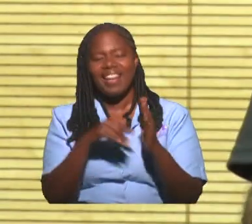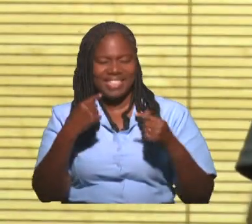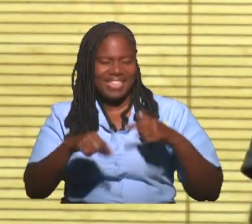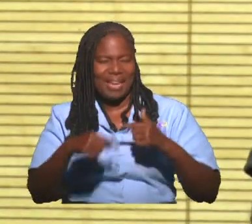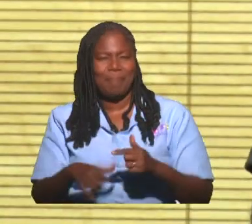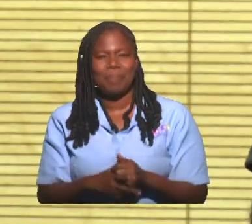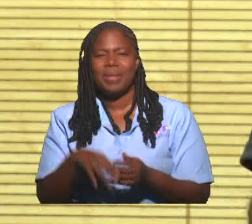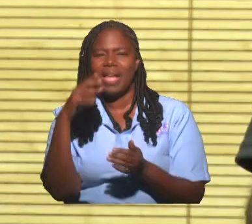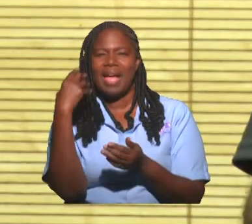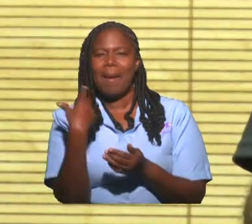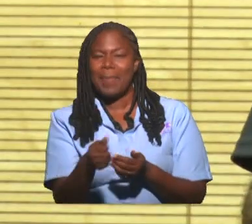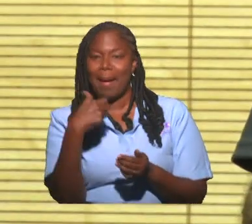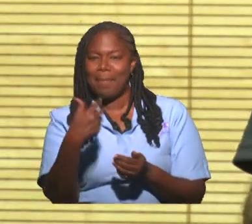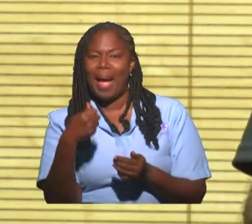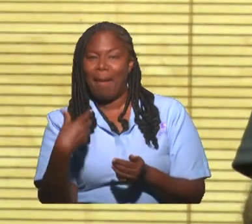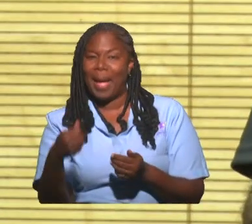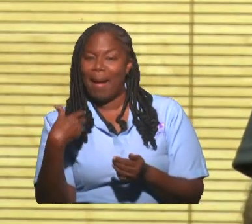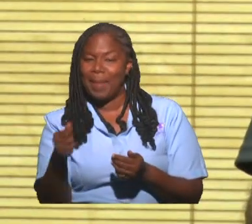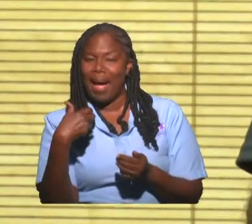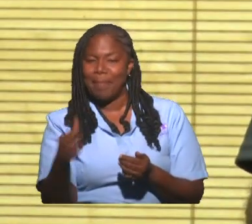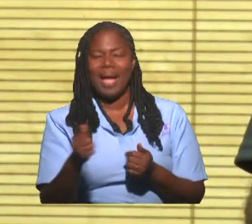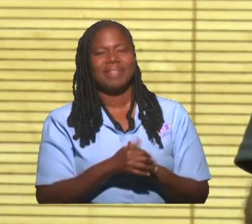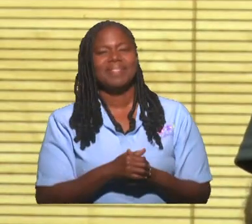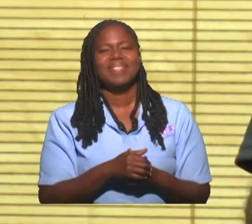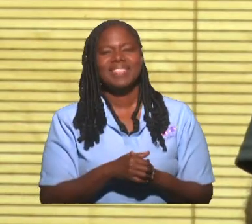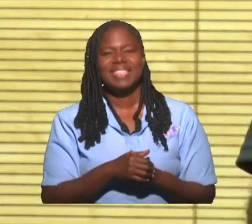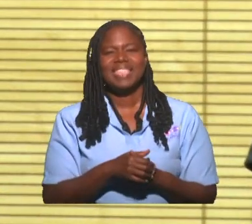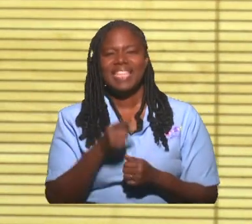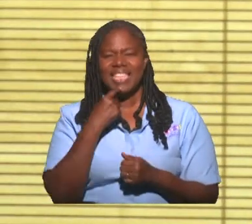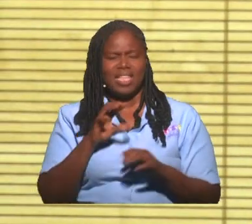to part of this major World Cup event.